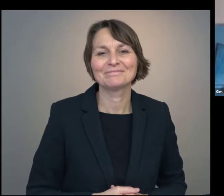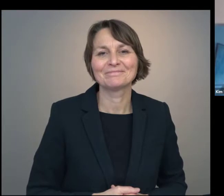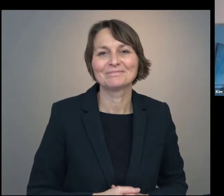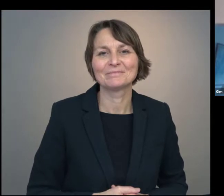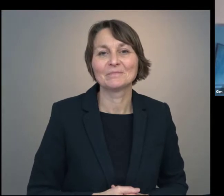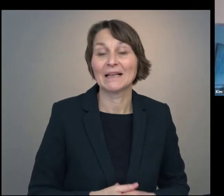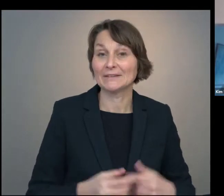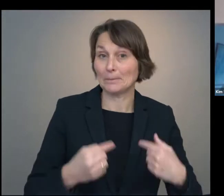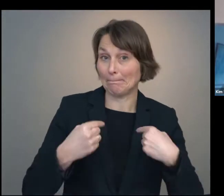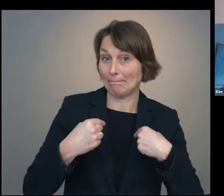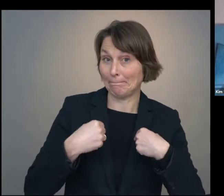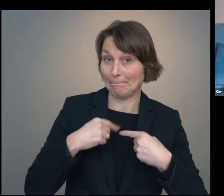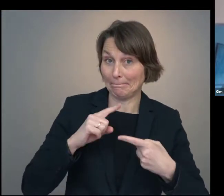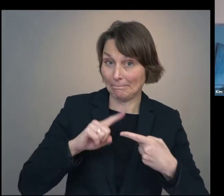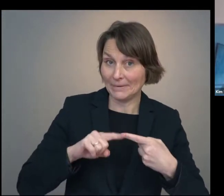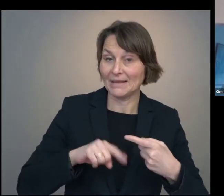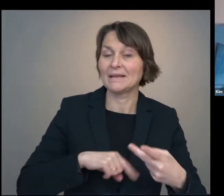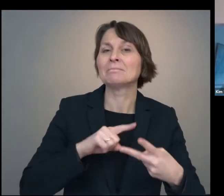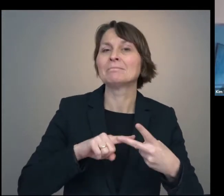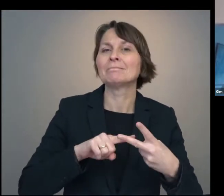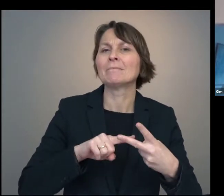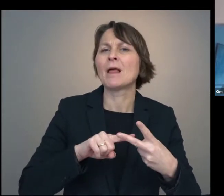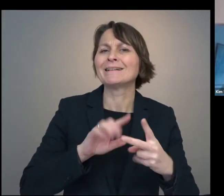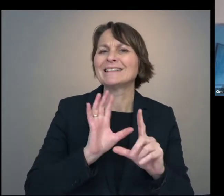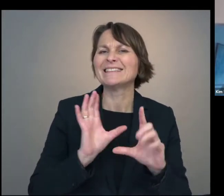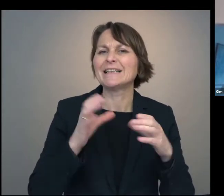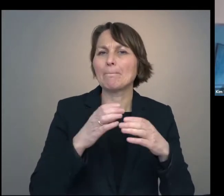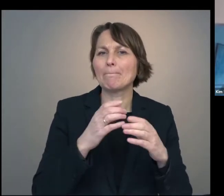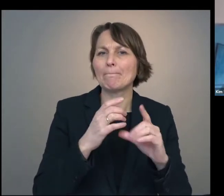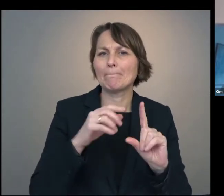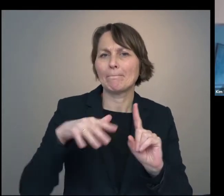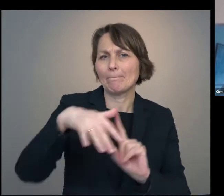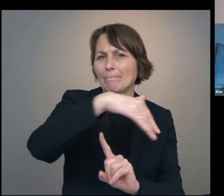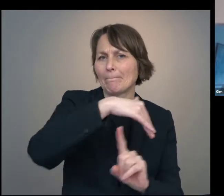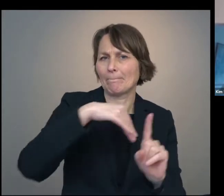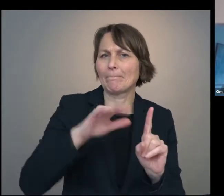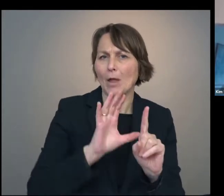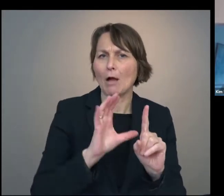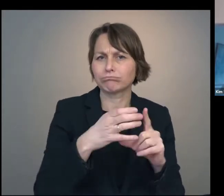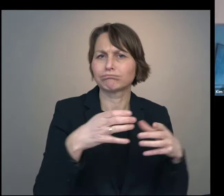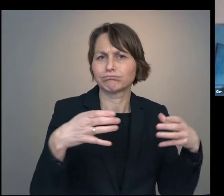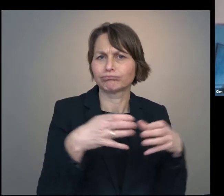So it's me and the team around me setting